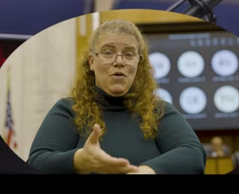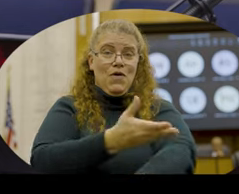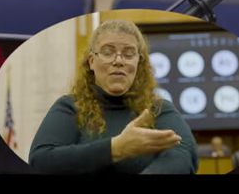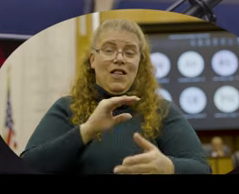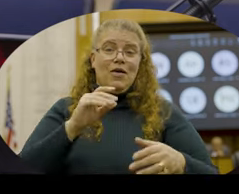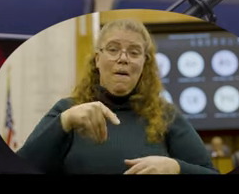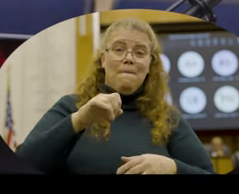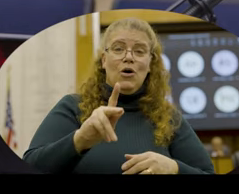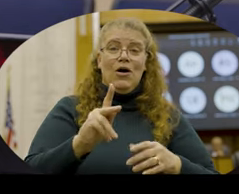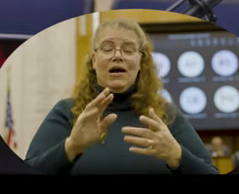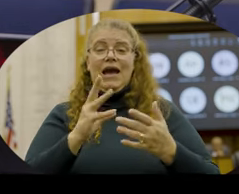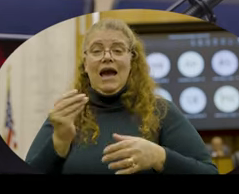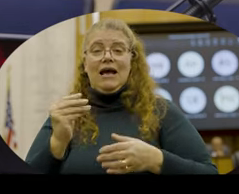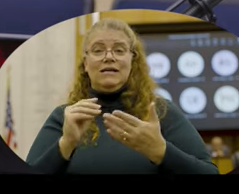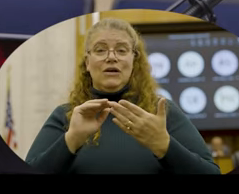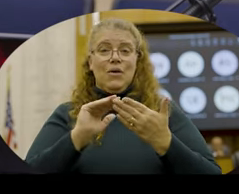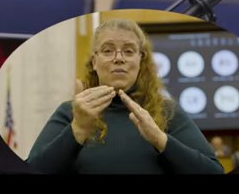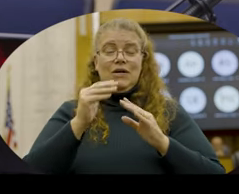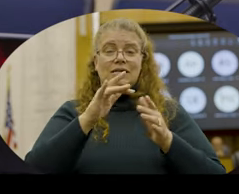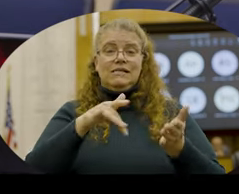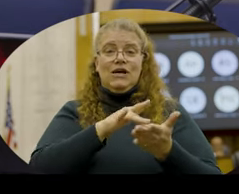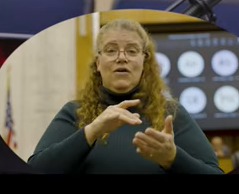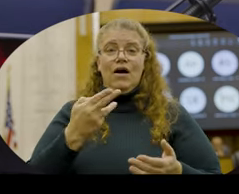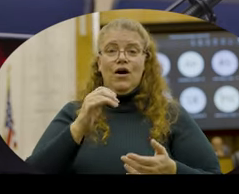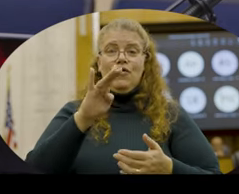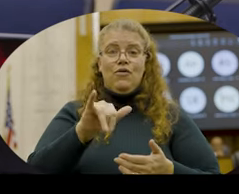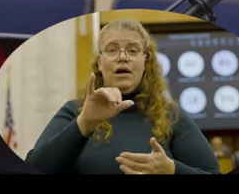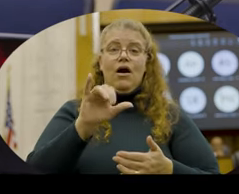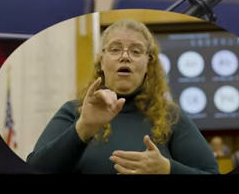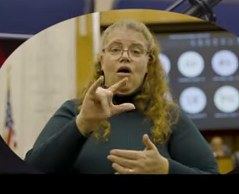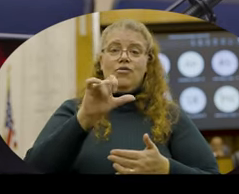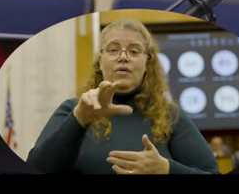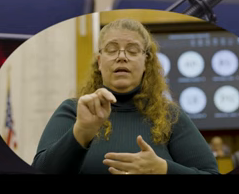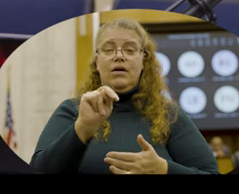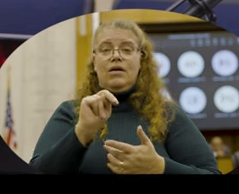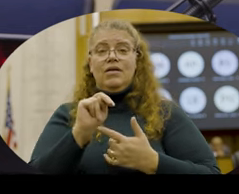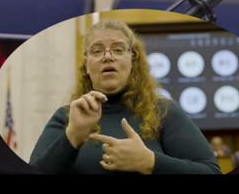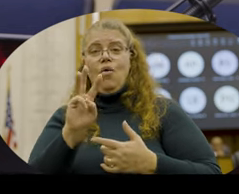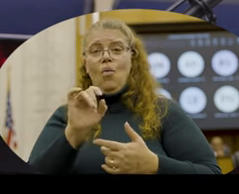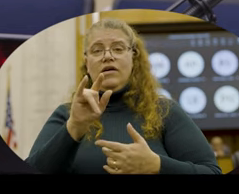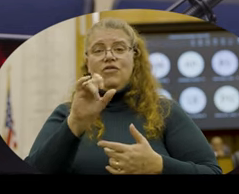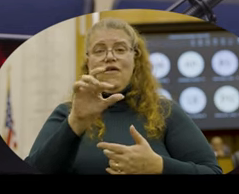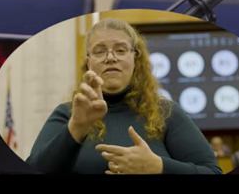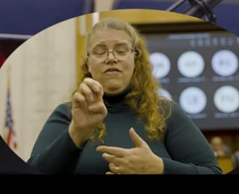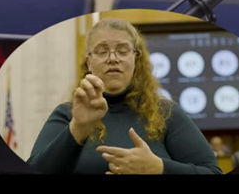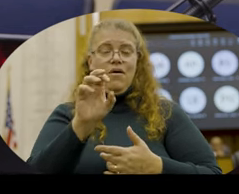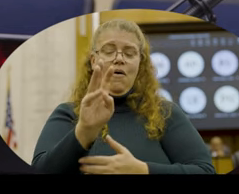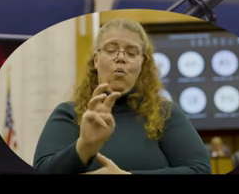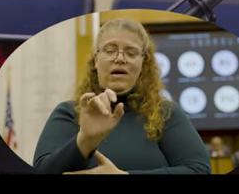marker program in which places of historical significance will be identified and